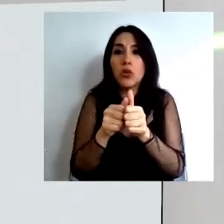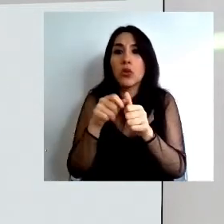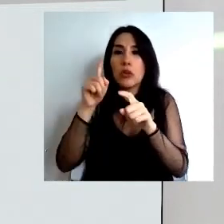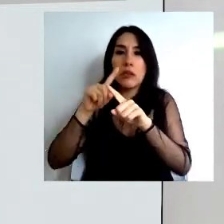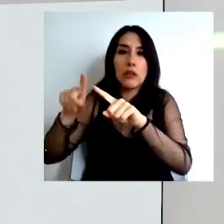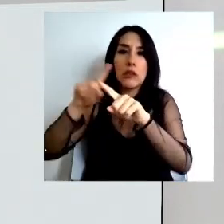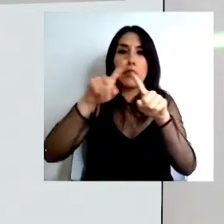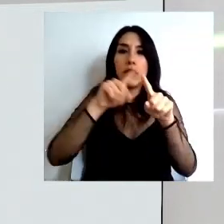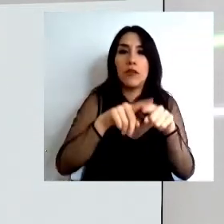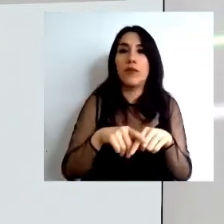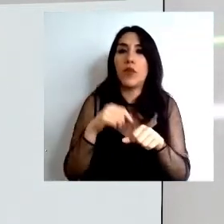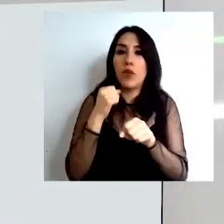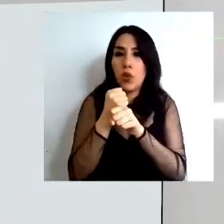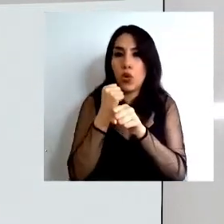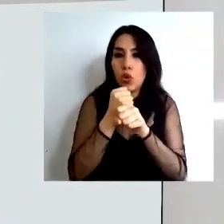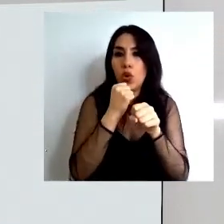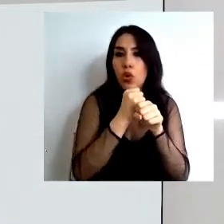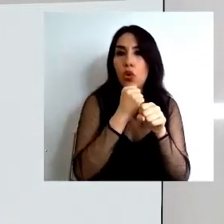and needed